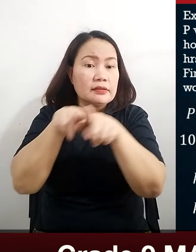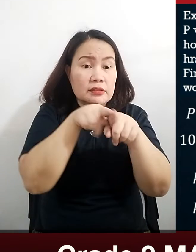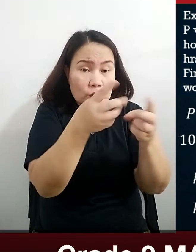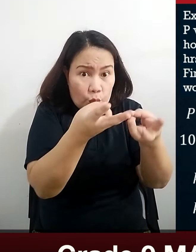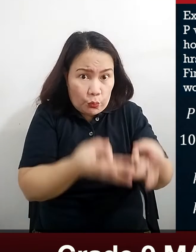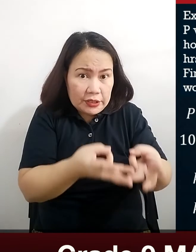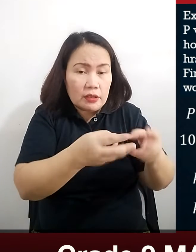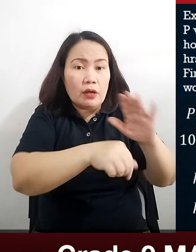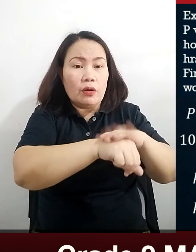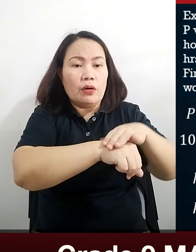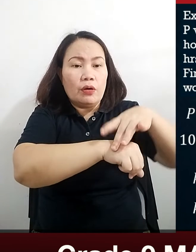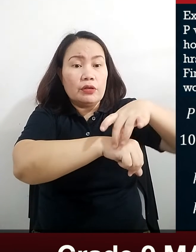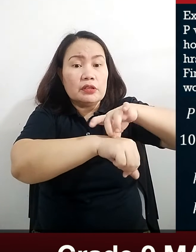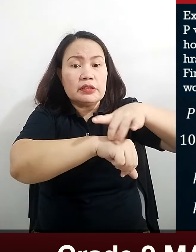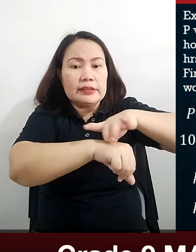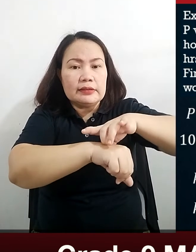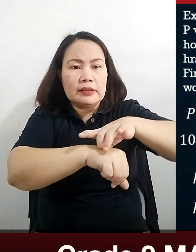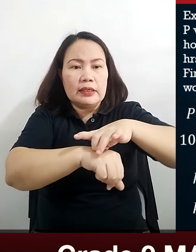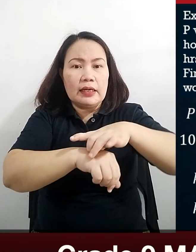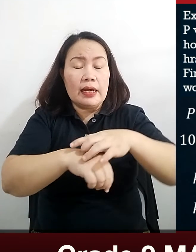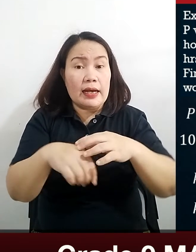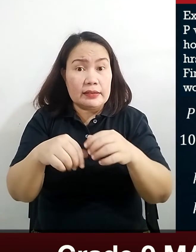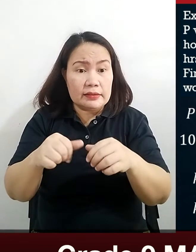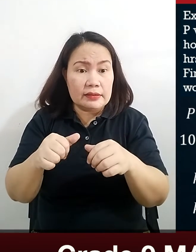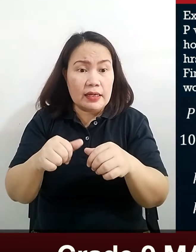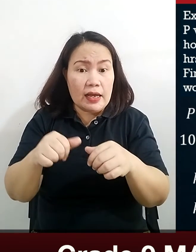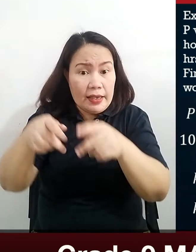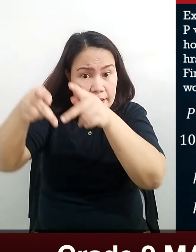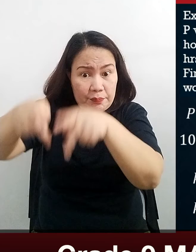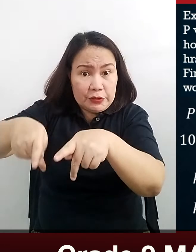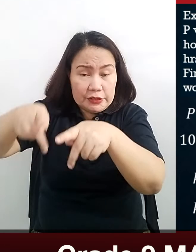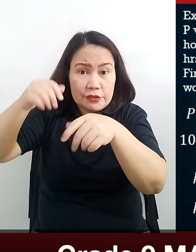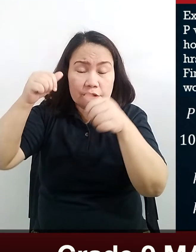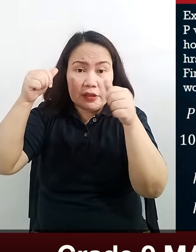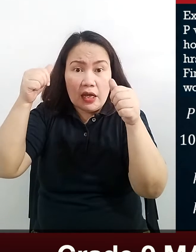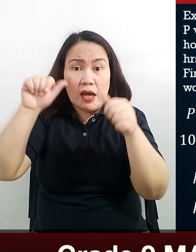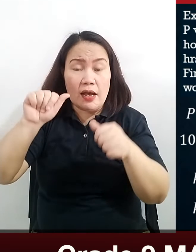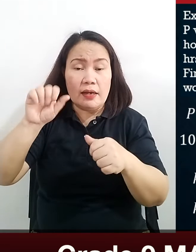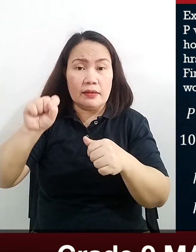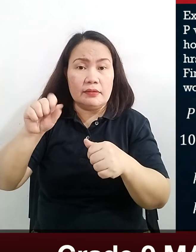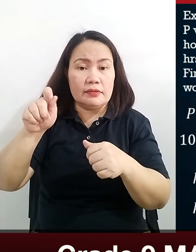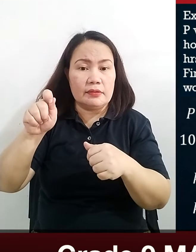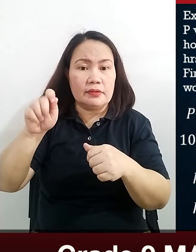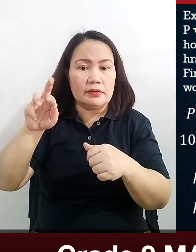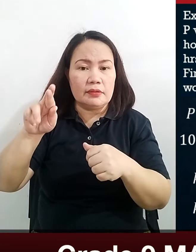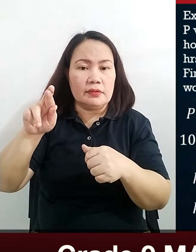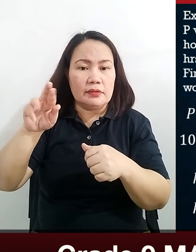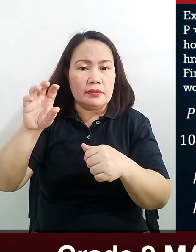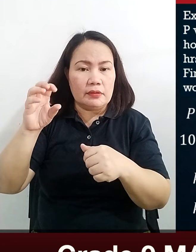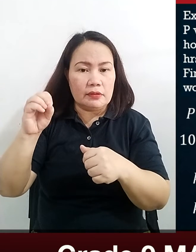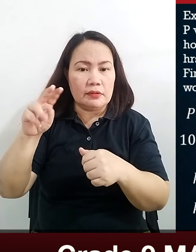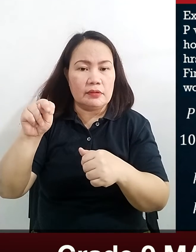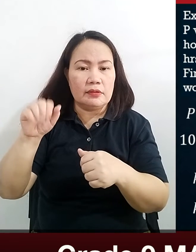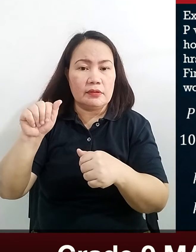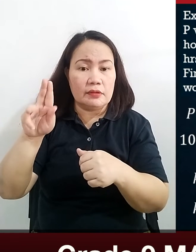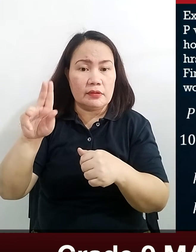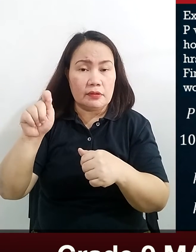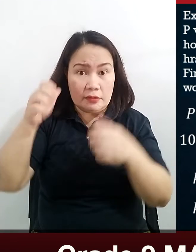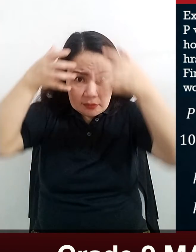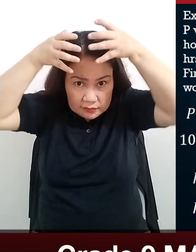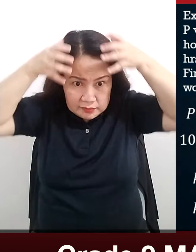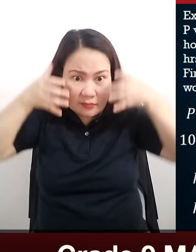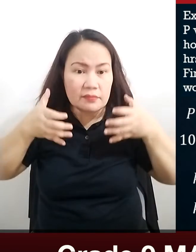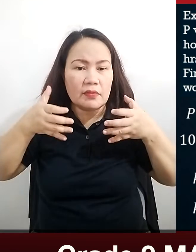80 kg on Earth weighs 12.8 kg on the moon. So, that is moon.